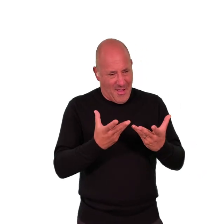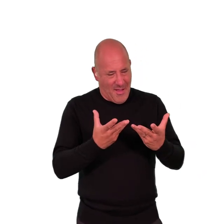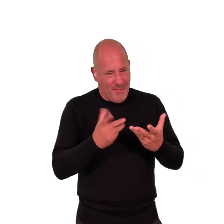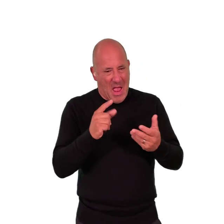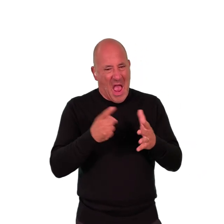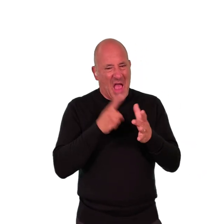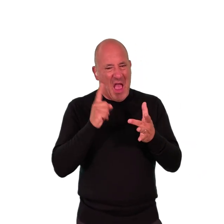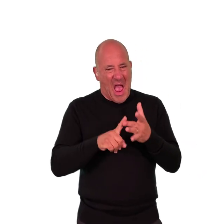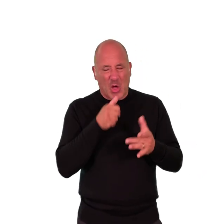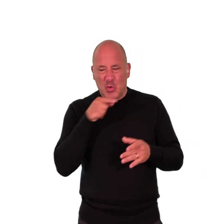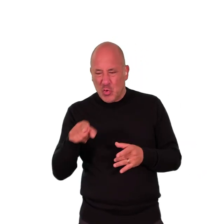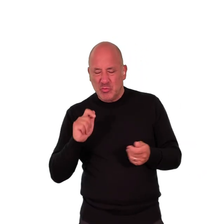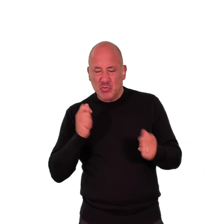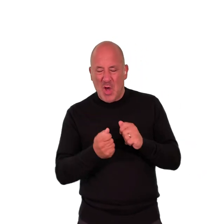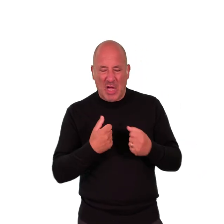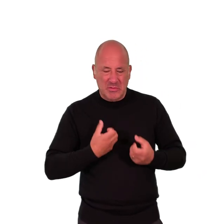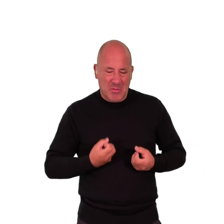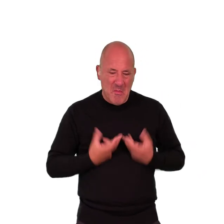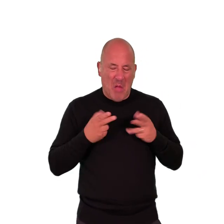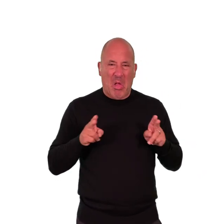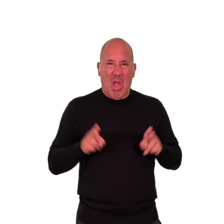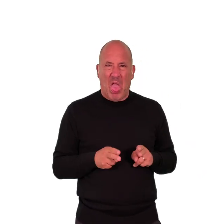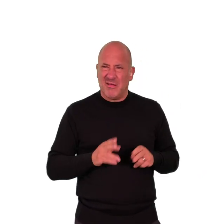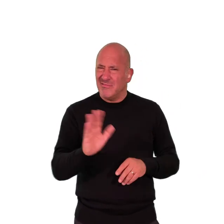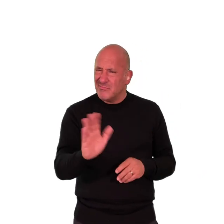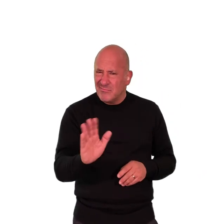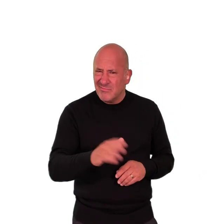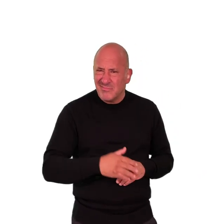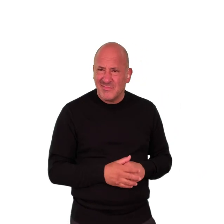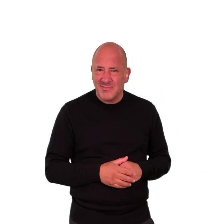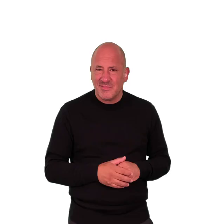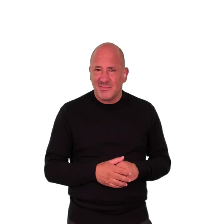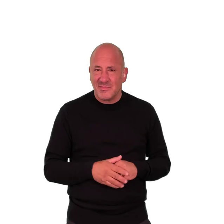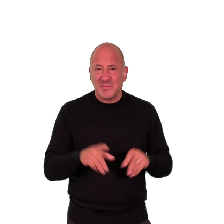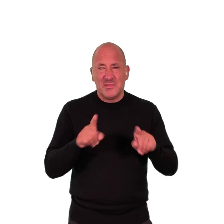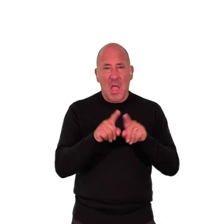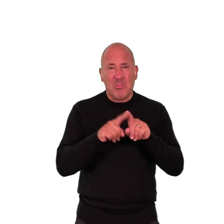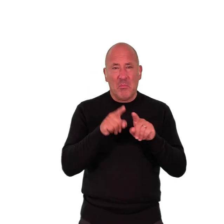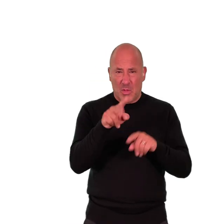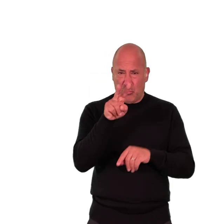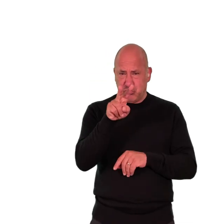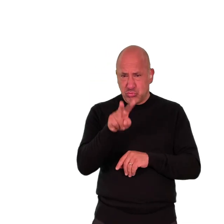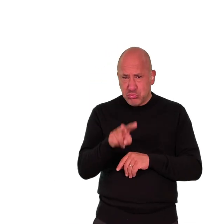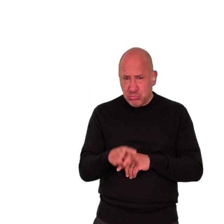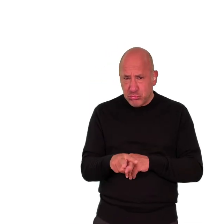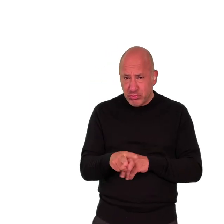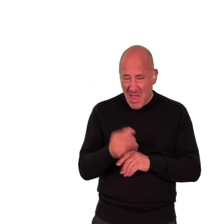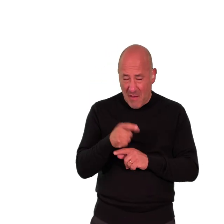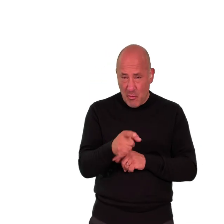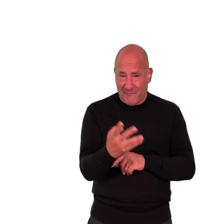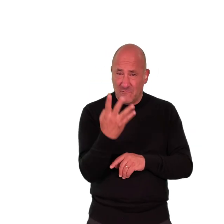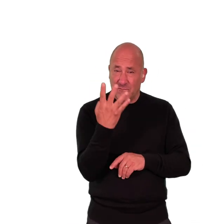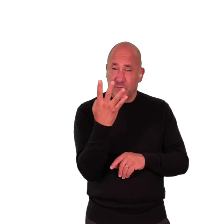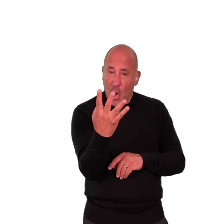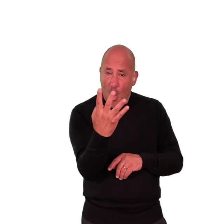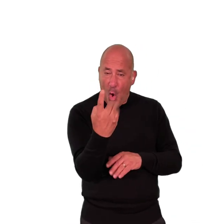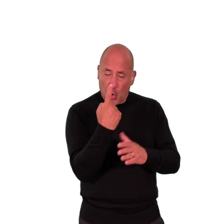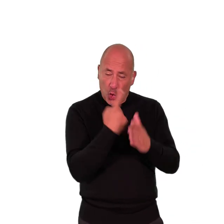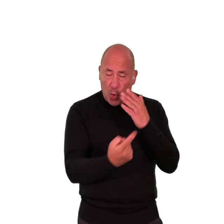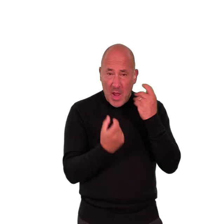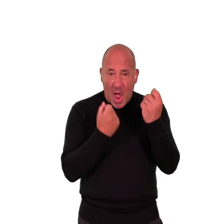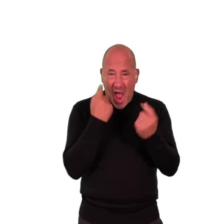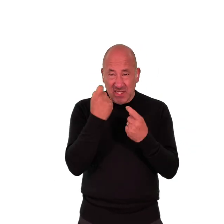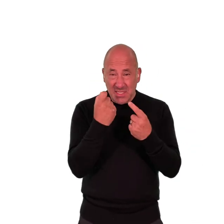language. Don't be tempted to let AI overshadow your own way of expressing yourself. Consider whether